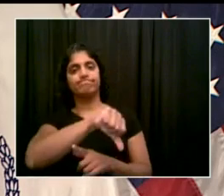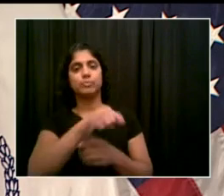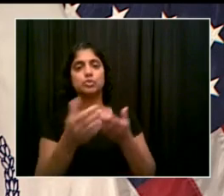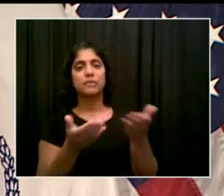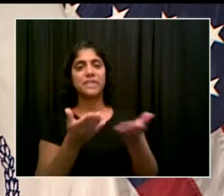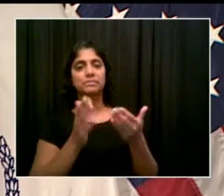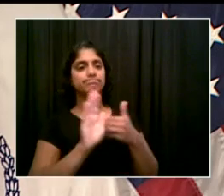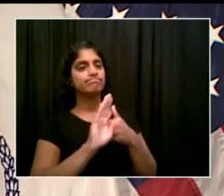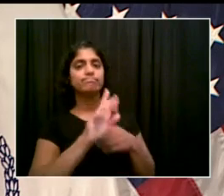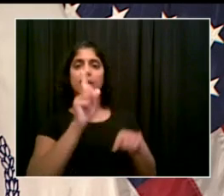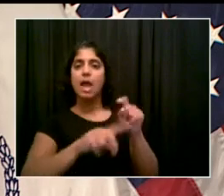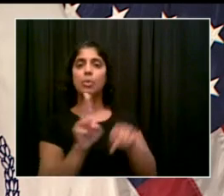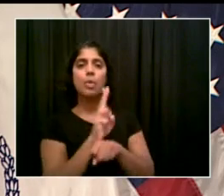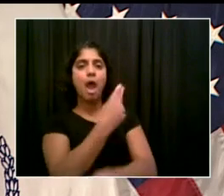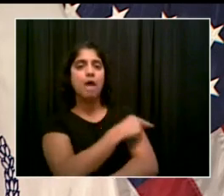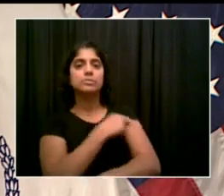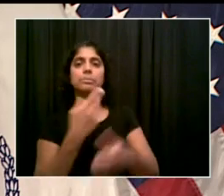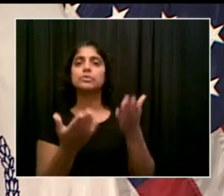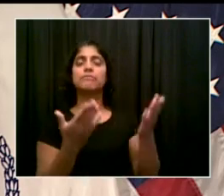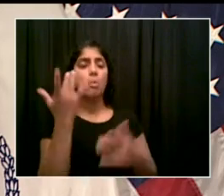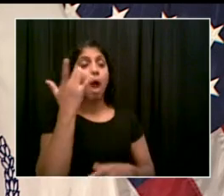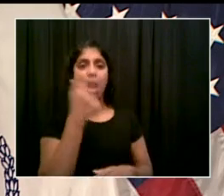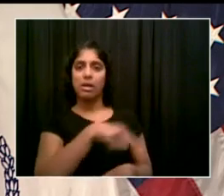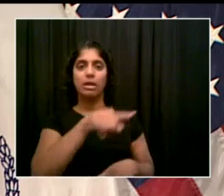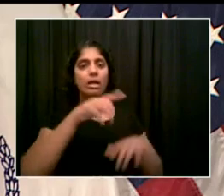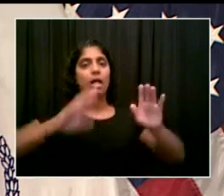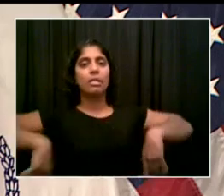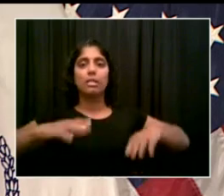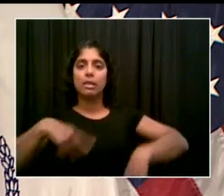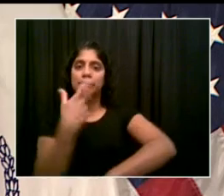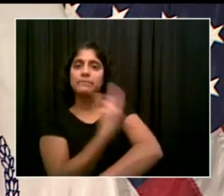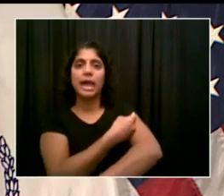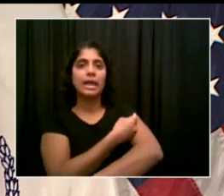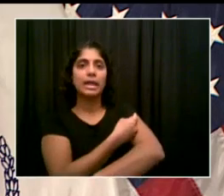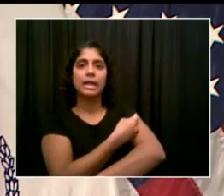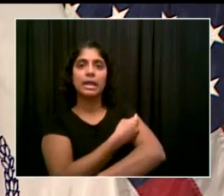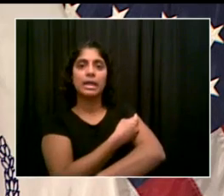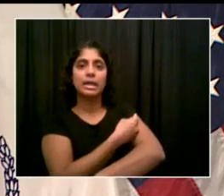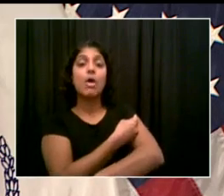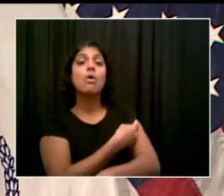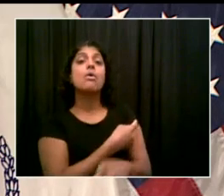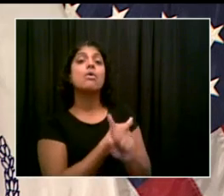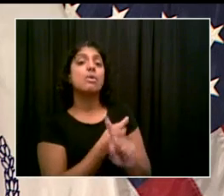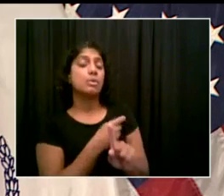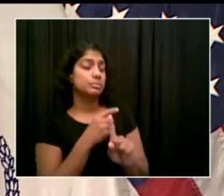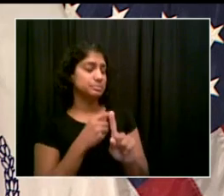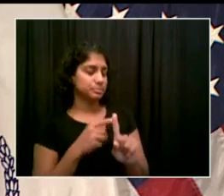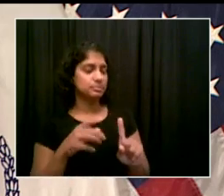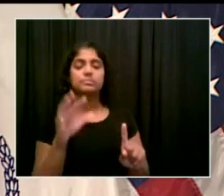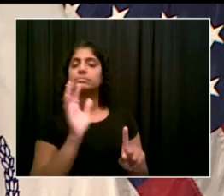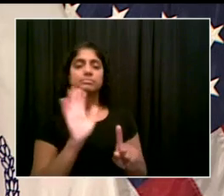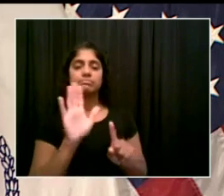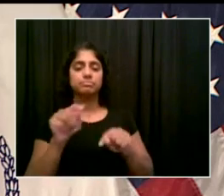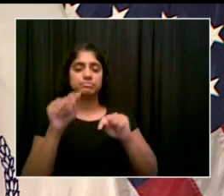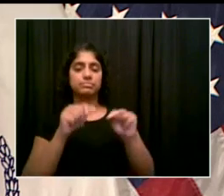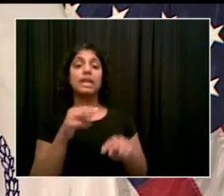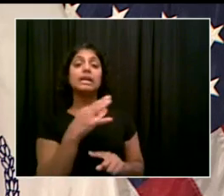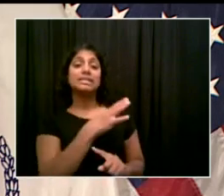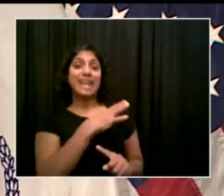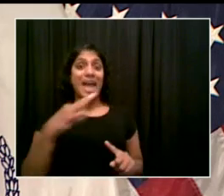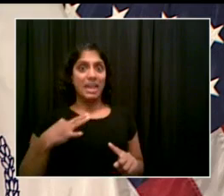in New York City public facilities, what would the consequences be if someone does